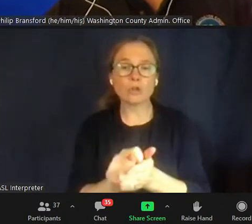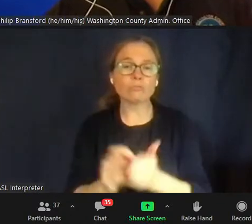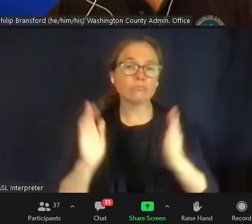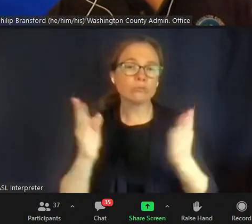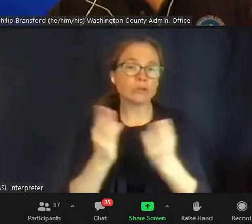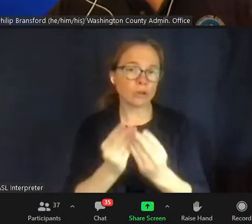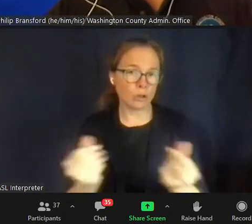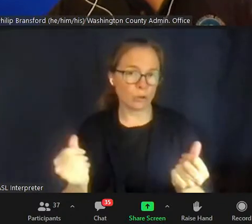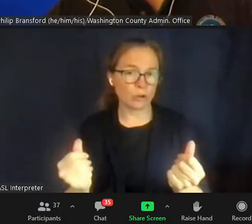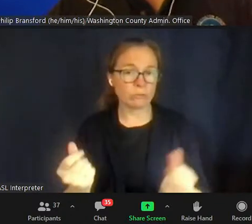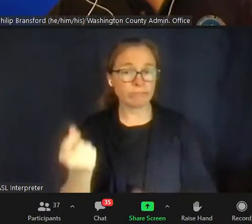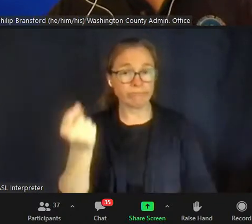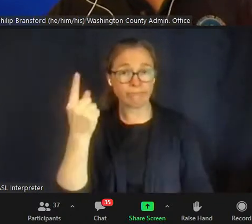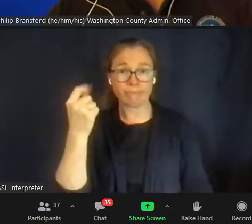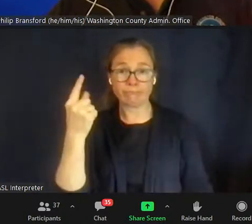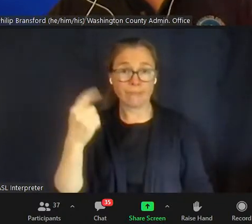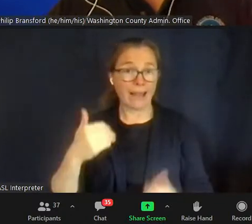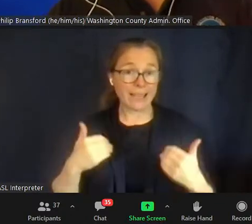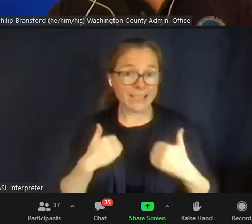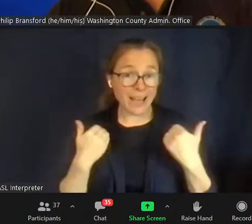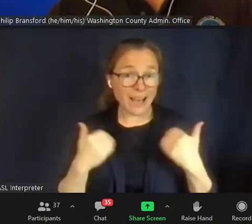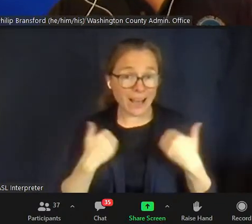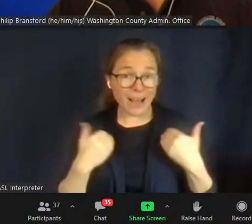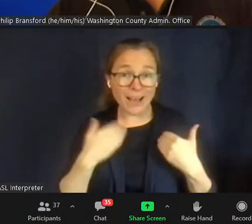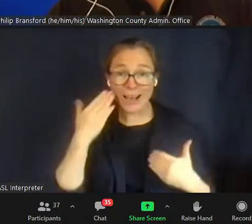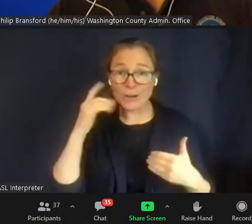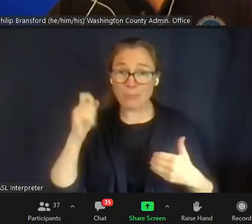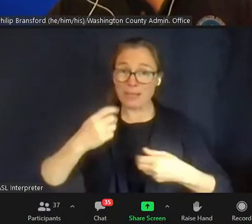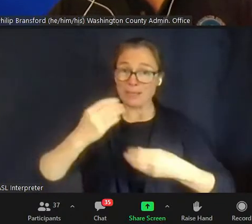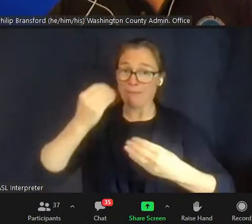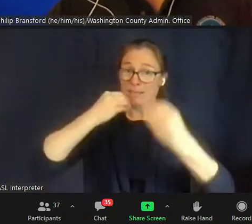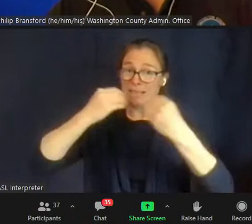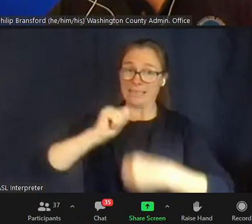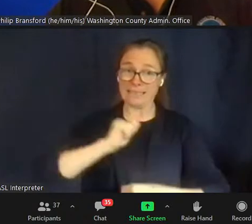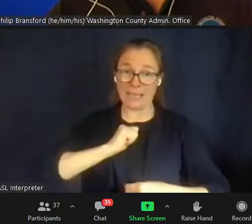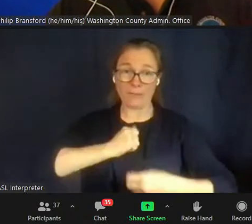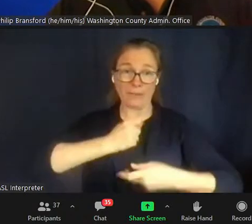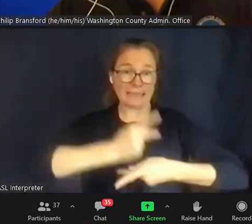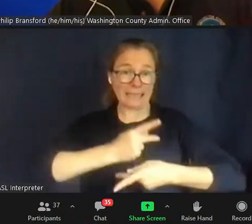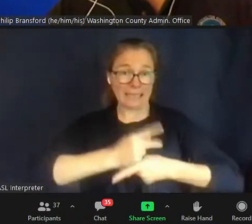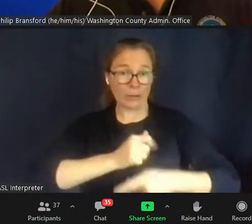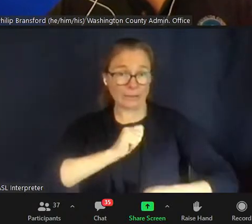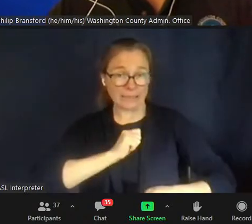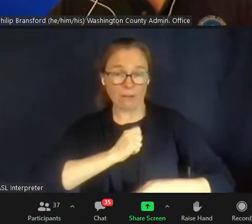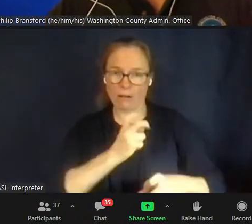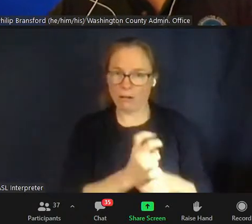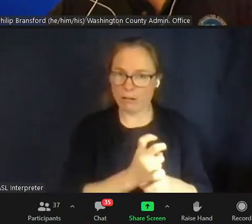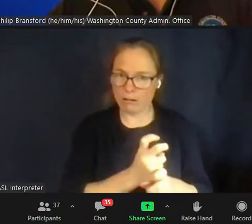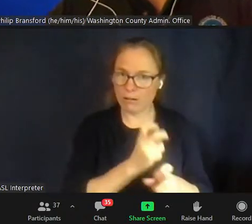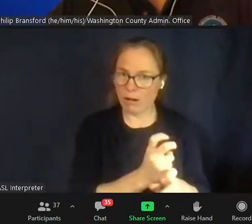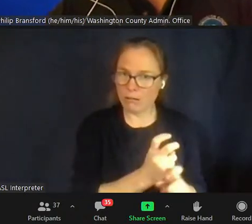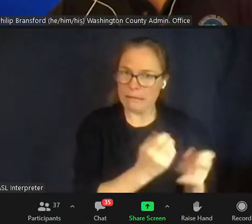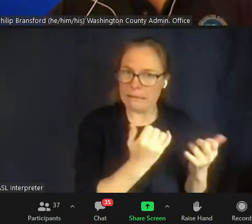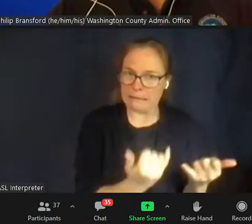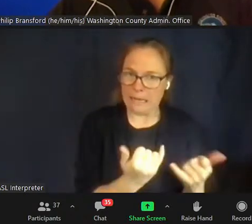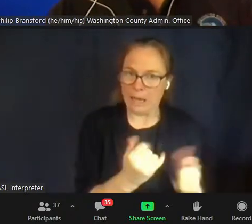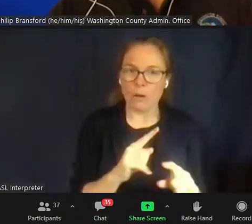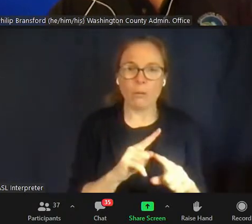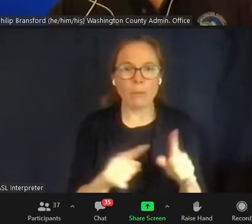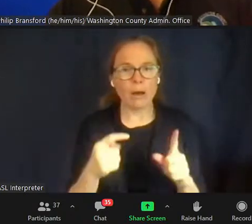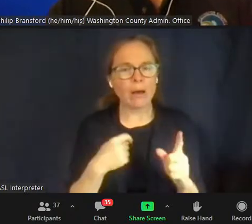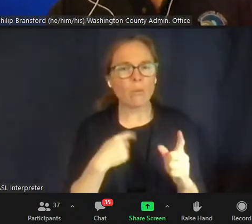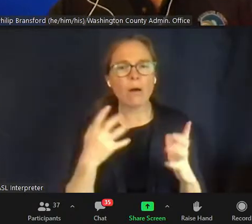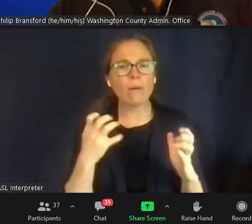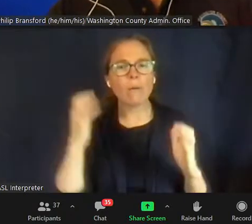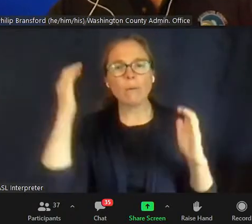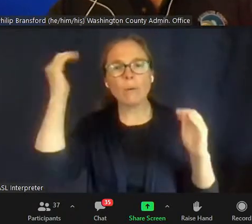person, that you got to feed yourself and you got to take care of things. So I understand that that's hard and it's immediate, but there also has to be hope. There